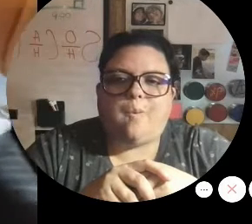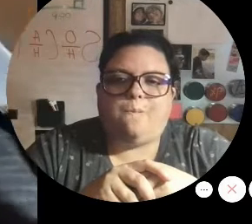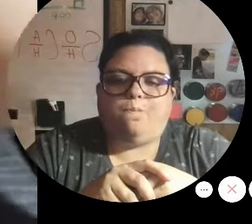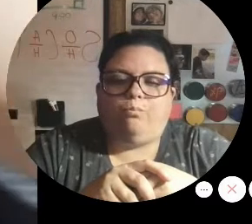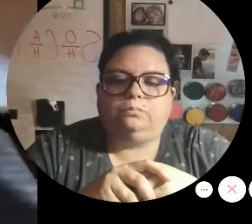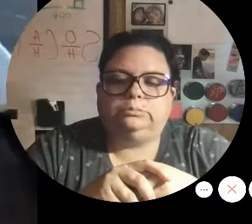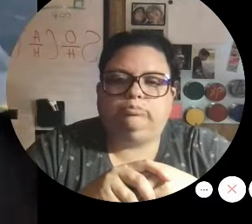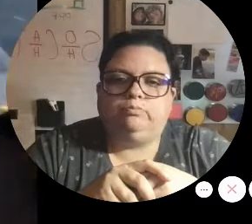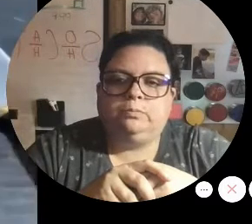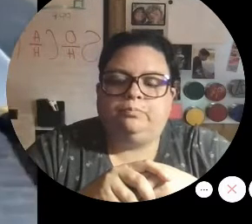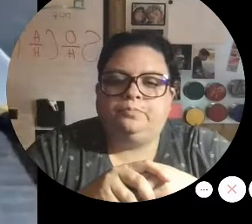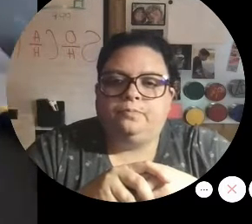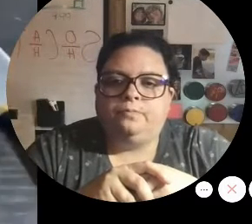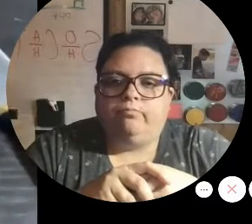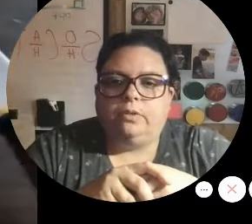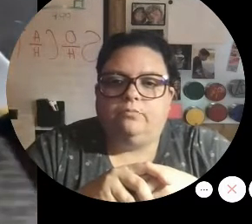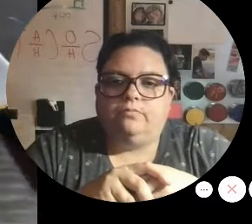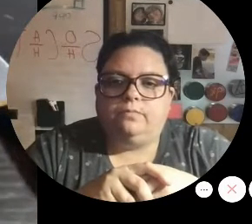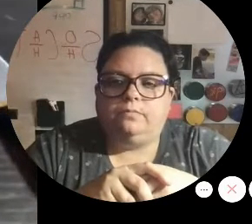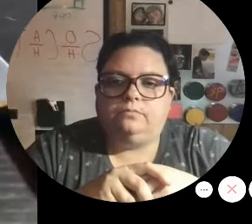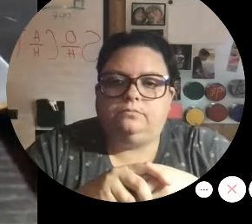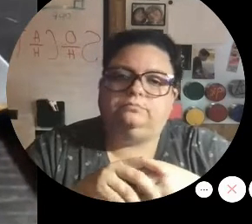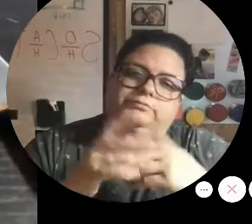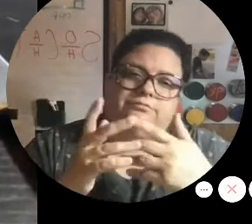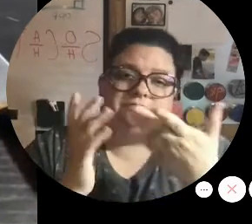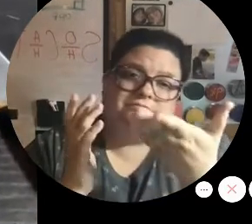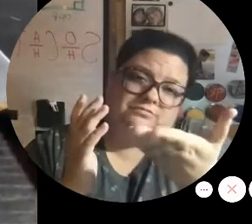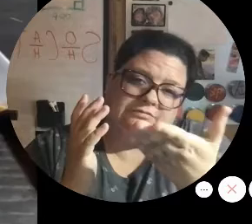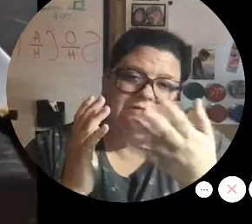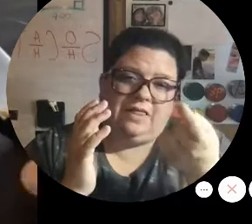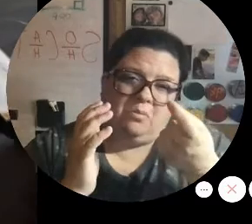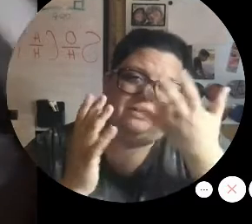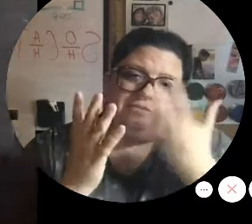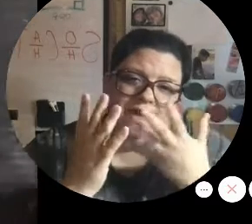Okay, so there's my cone. It's kind of a sad cone, but that's okay.